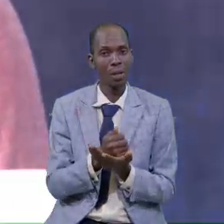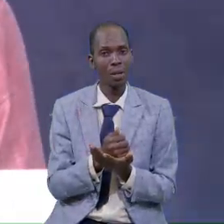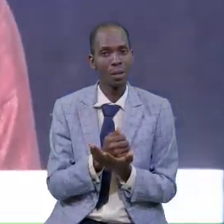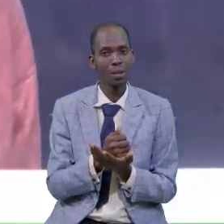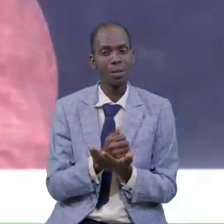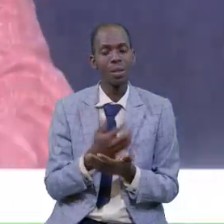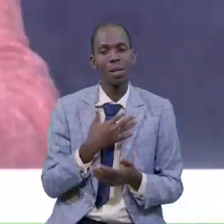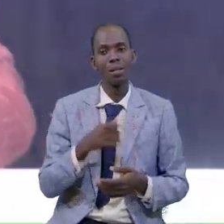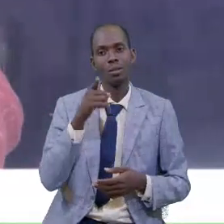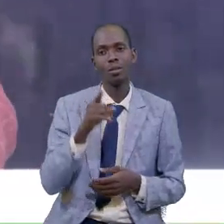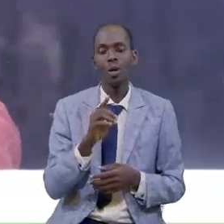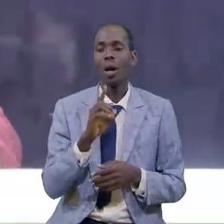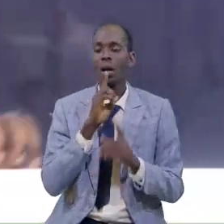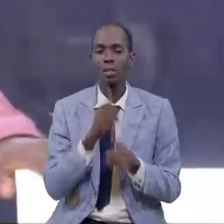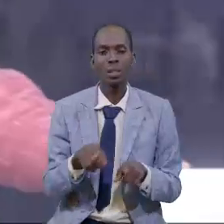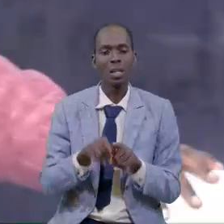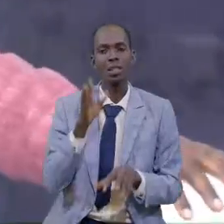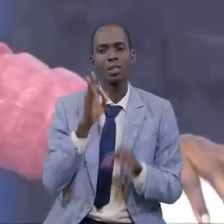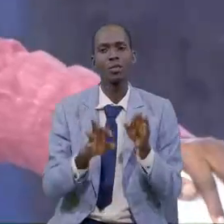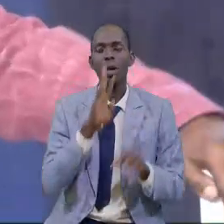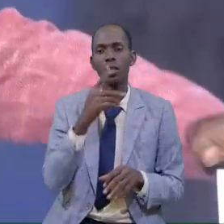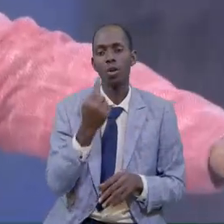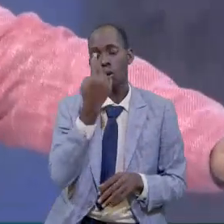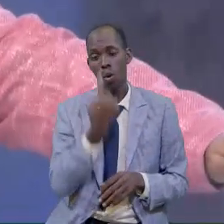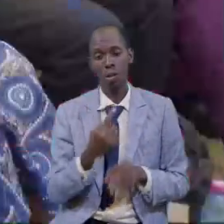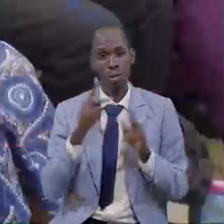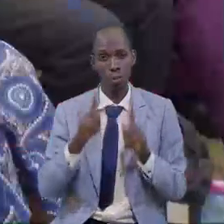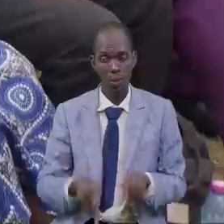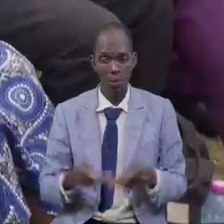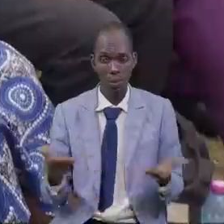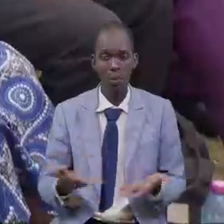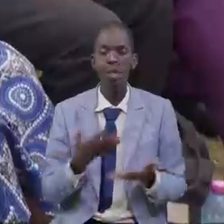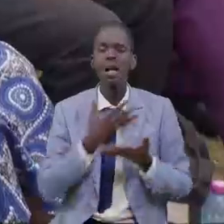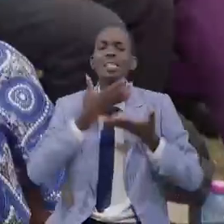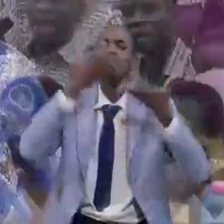person here, say that amen and let me hear it here.